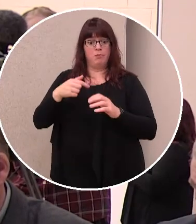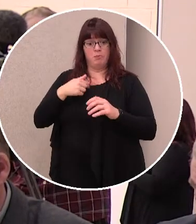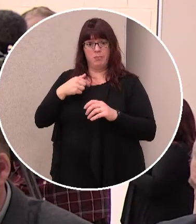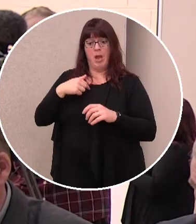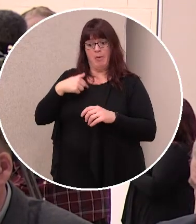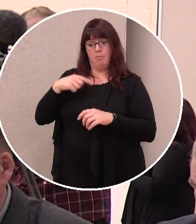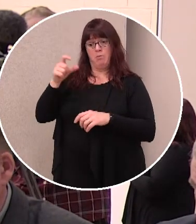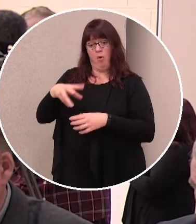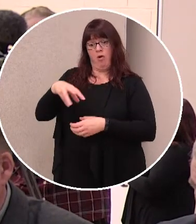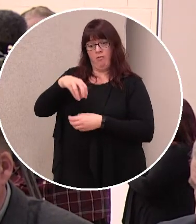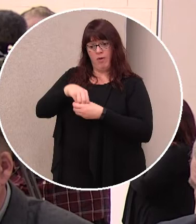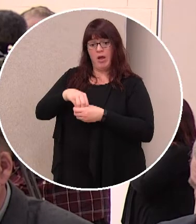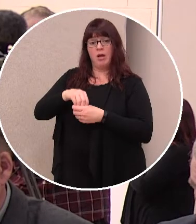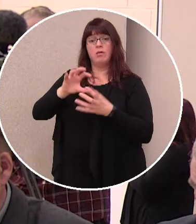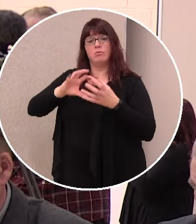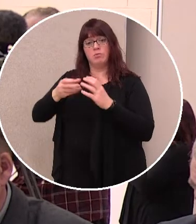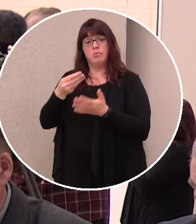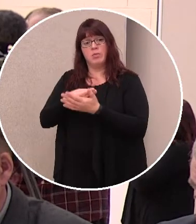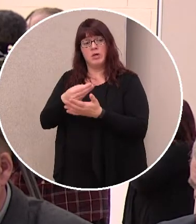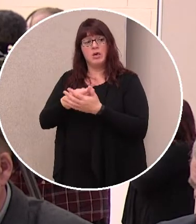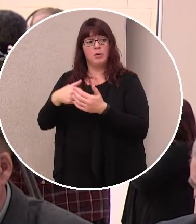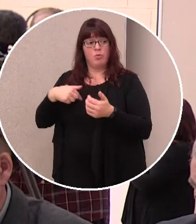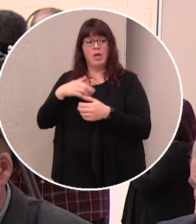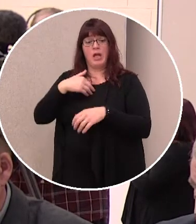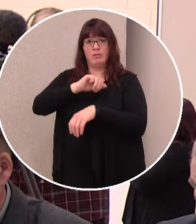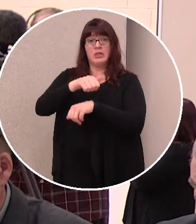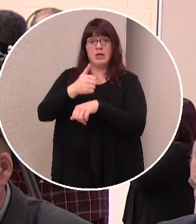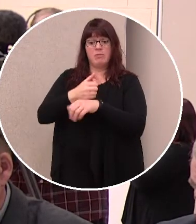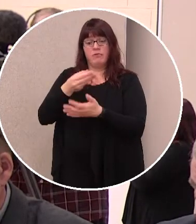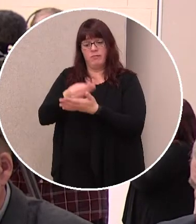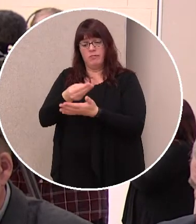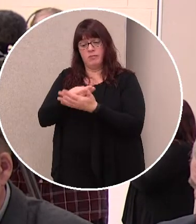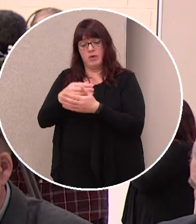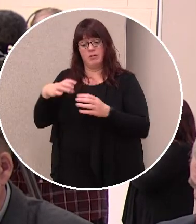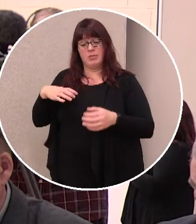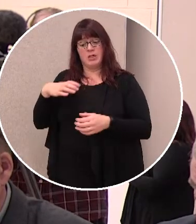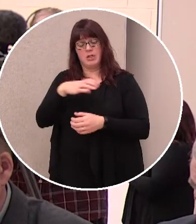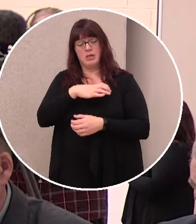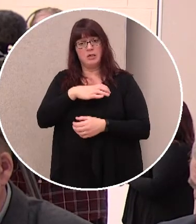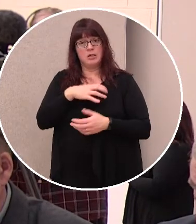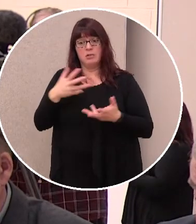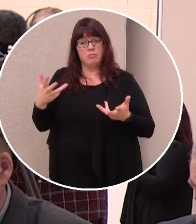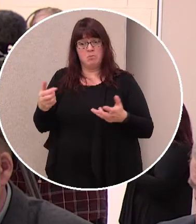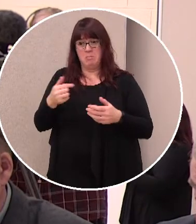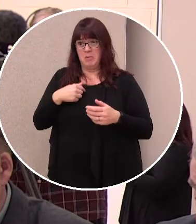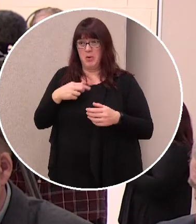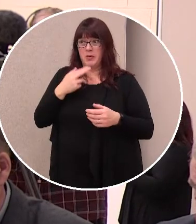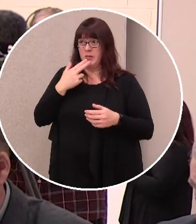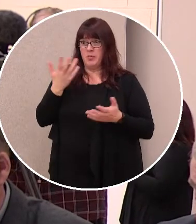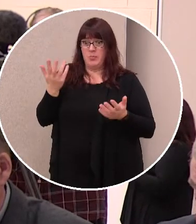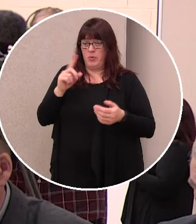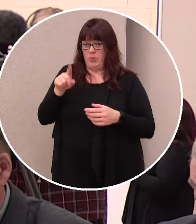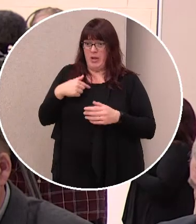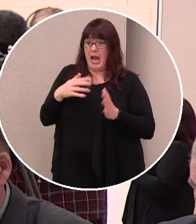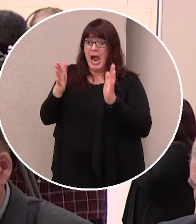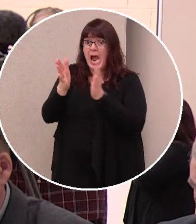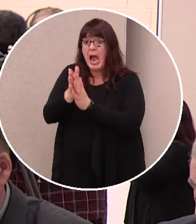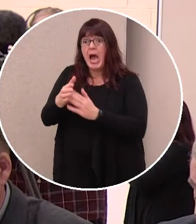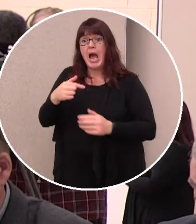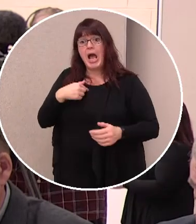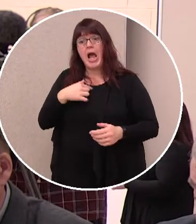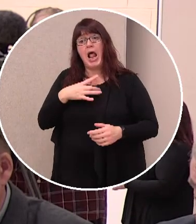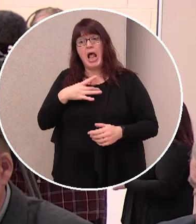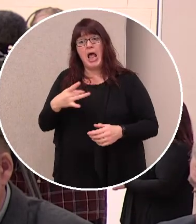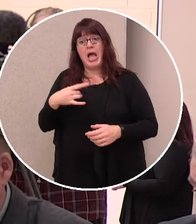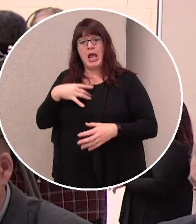those responsibilities. We have a finance committee, and it was a simple request. I just would have liked to have been engaged a